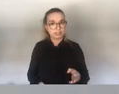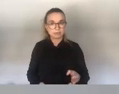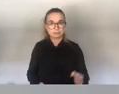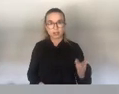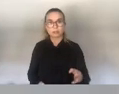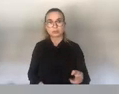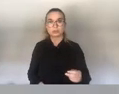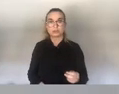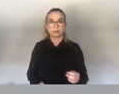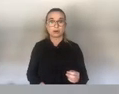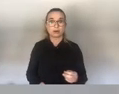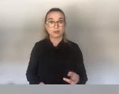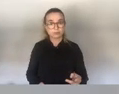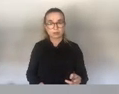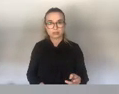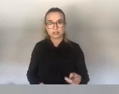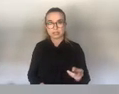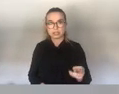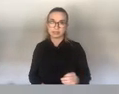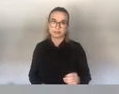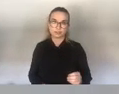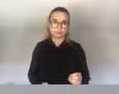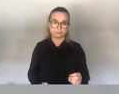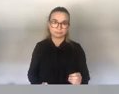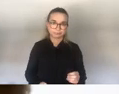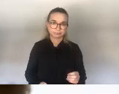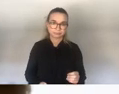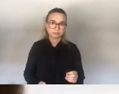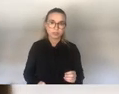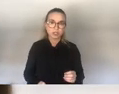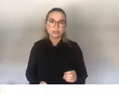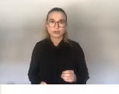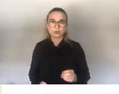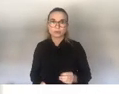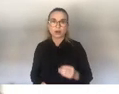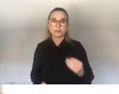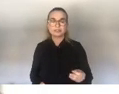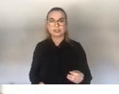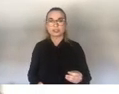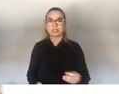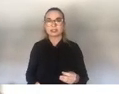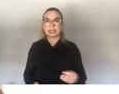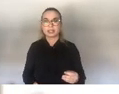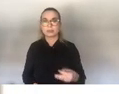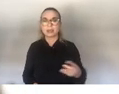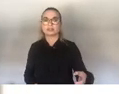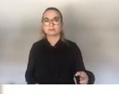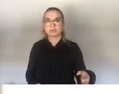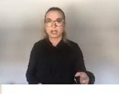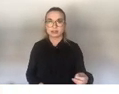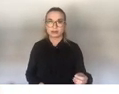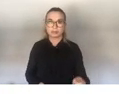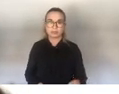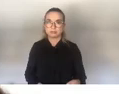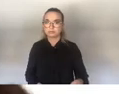For today, I'll be talking you through our first product, the intervention. So our intervention is a companion